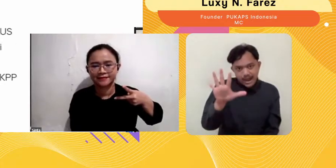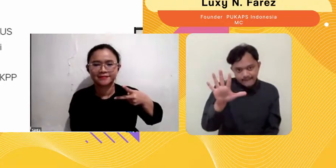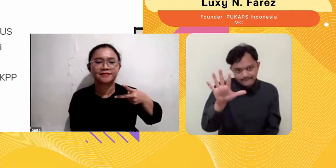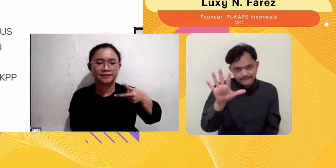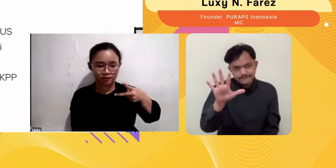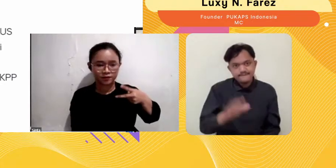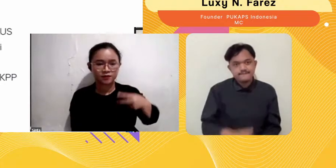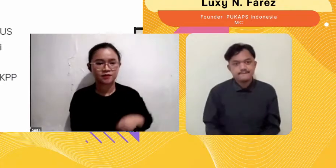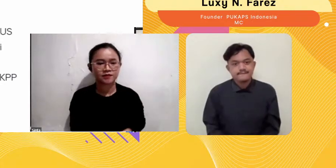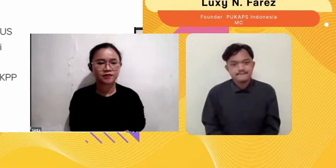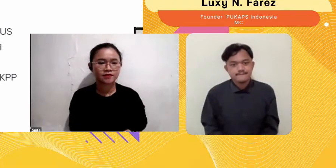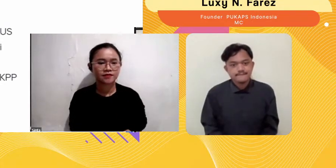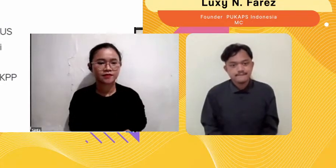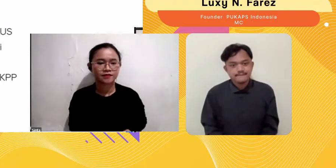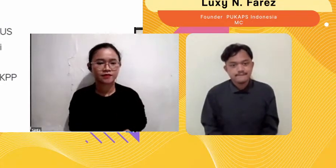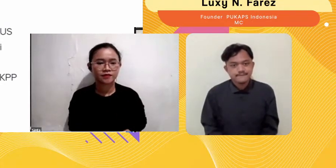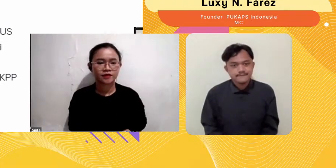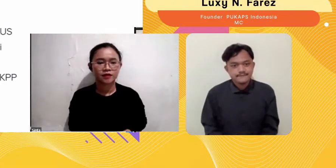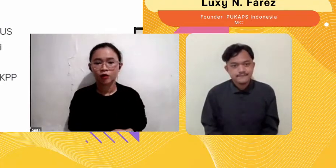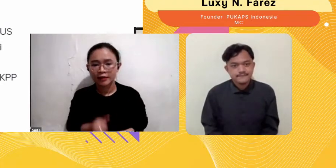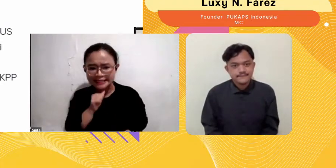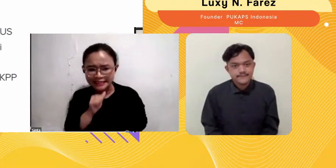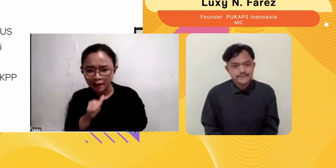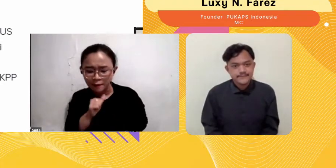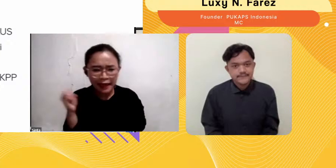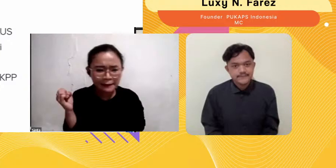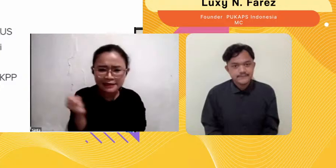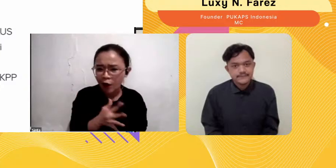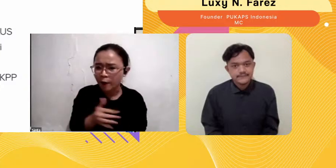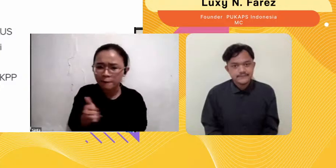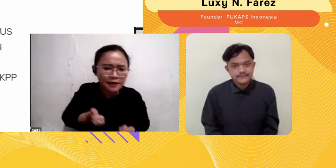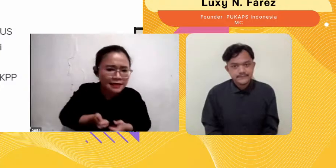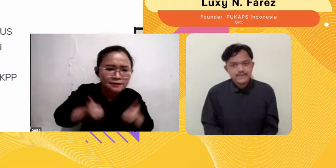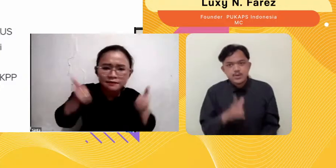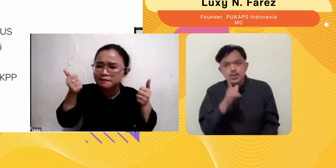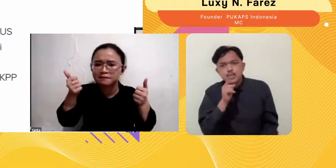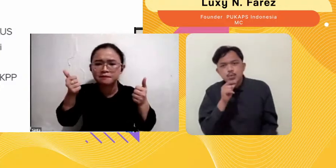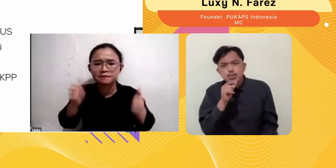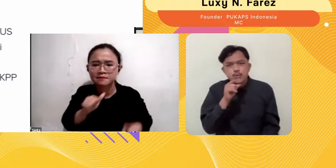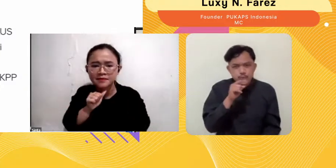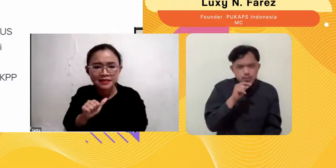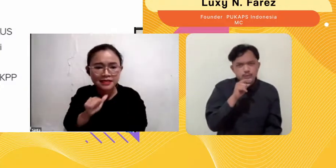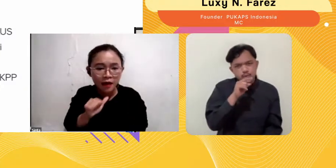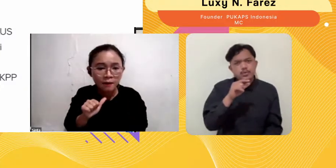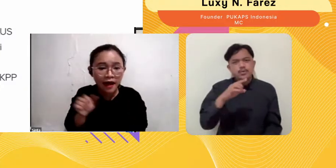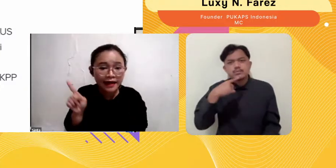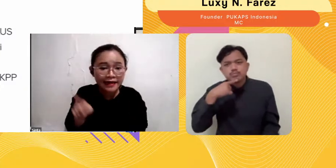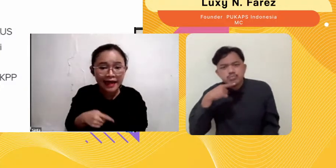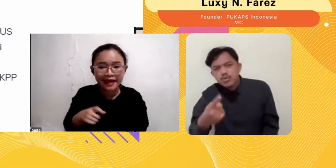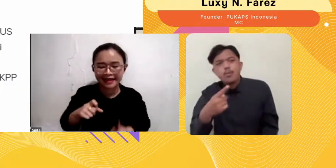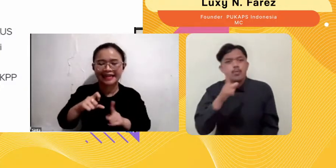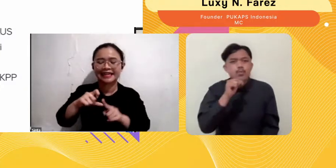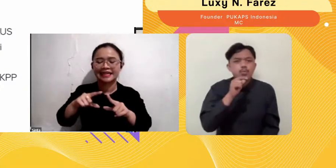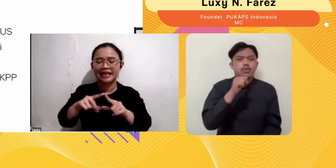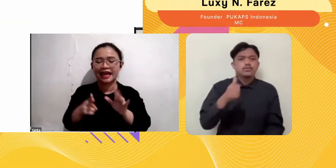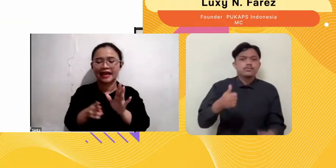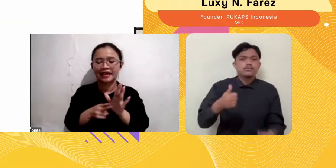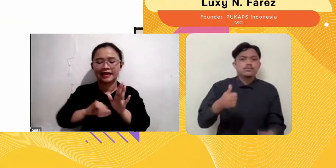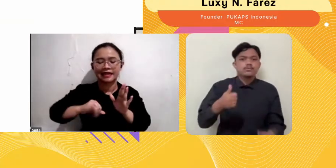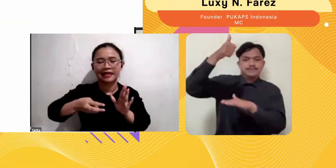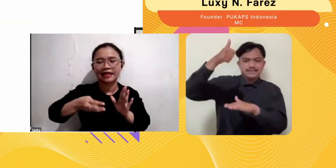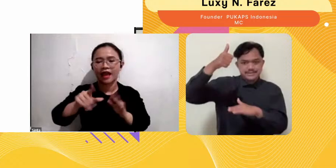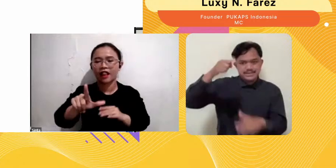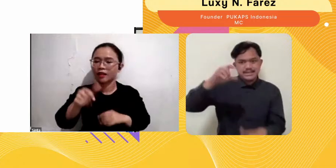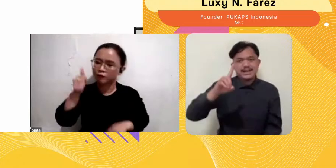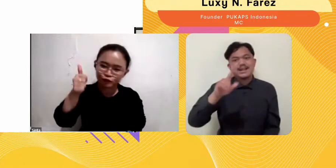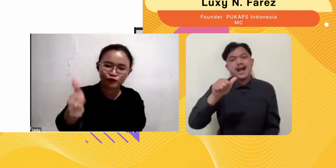Okay, the faster answer is come from Daniel.